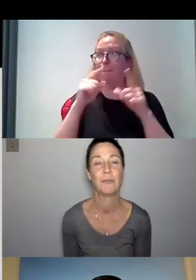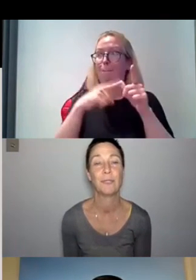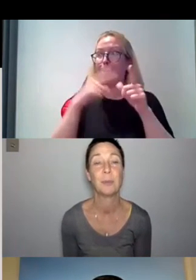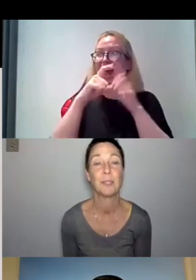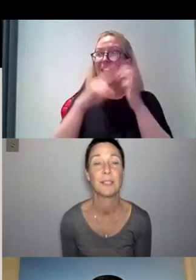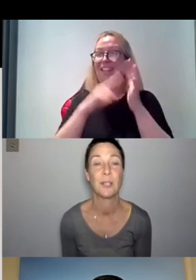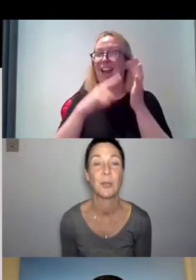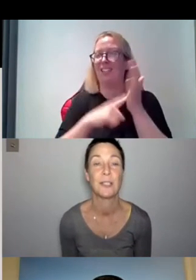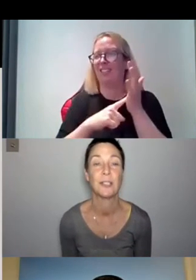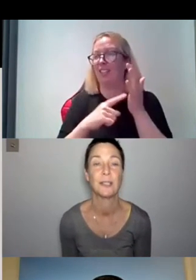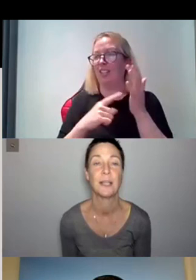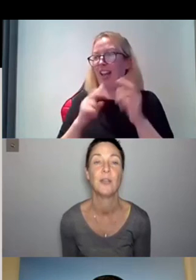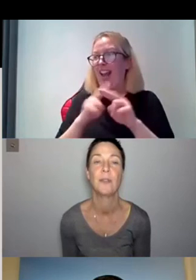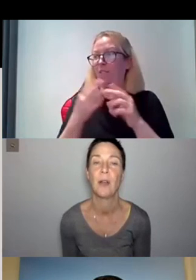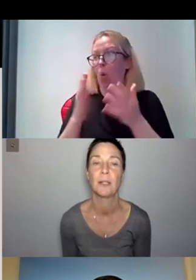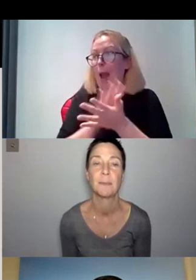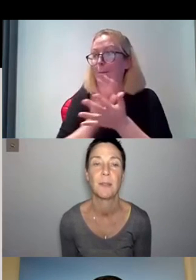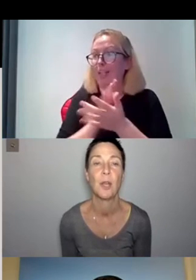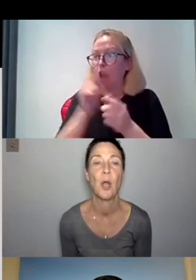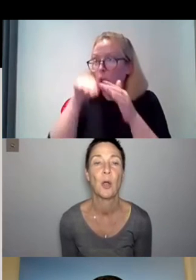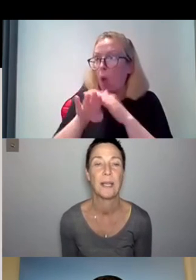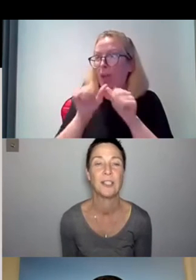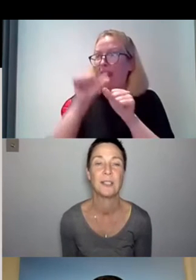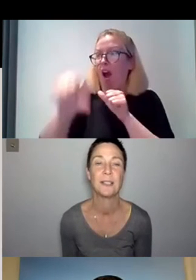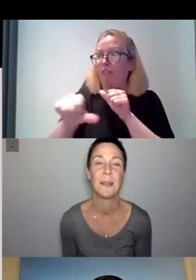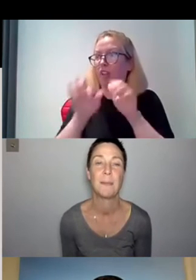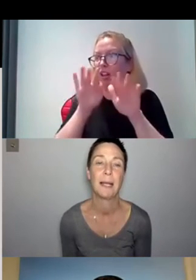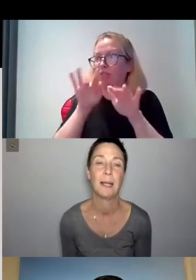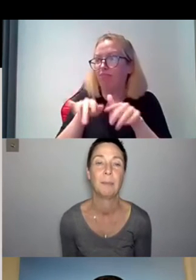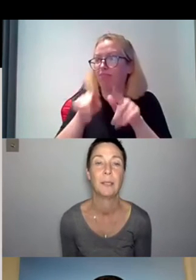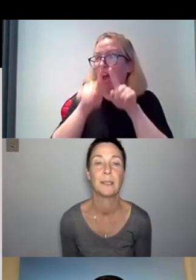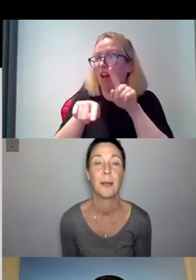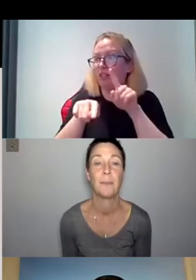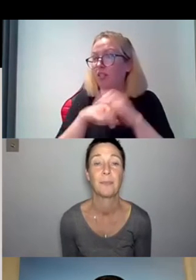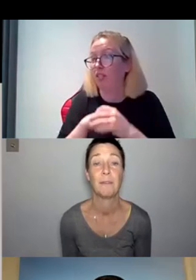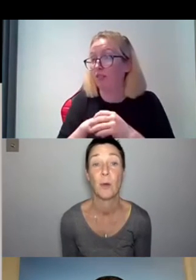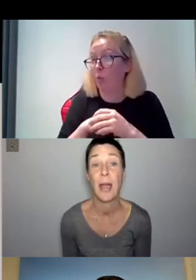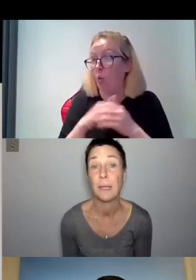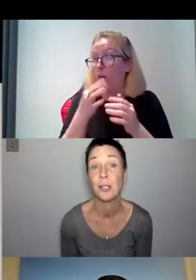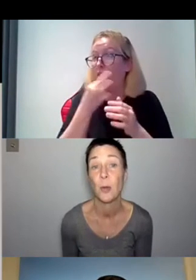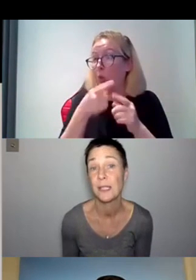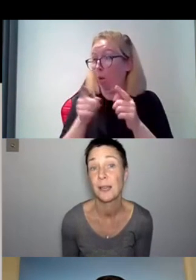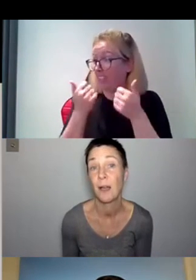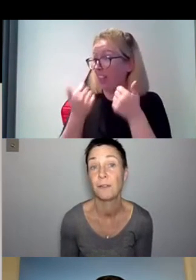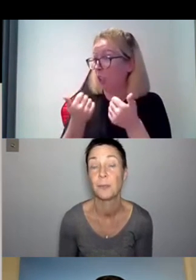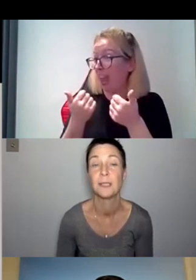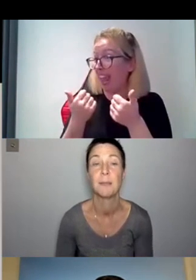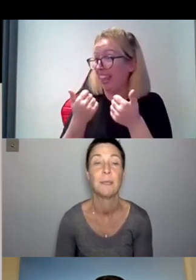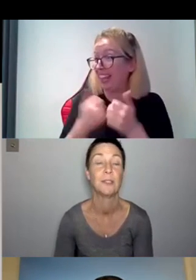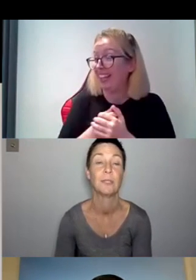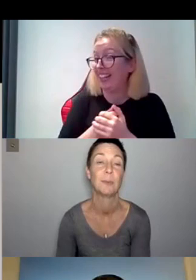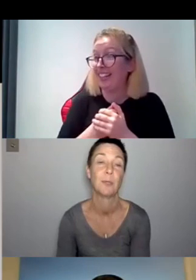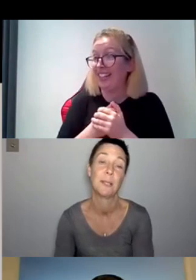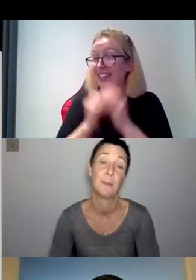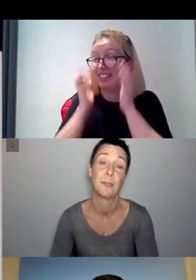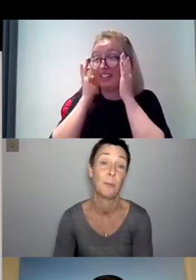your responses to the questions. I know that there are some other questions in the Padlet, but if you're happy to go into that afterwards and maybe